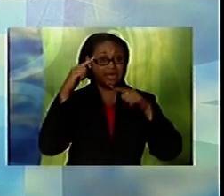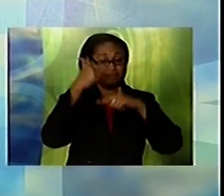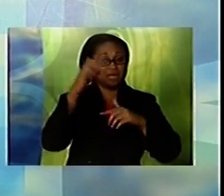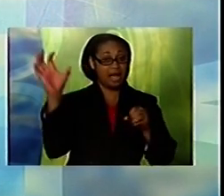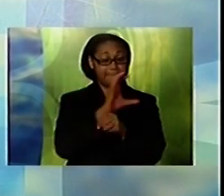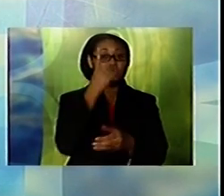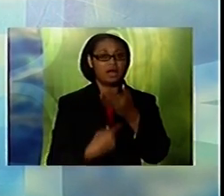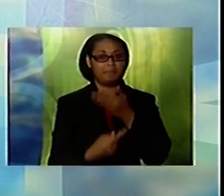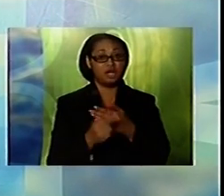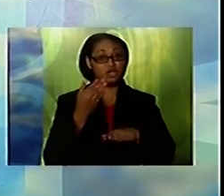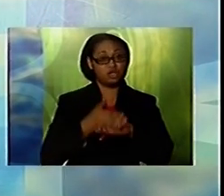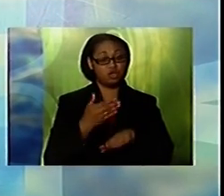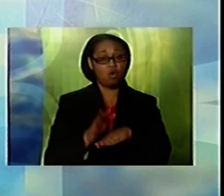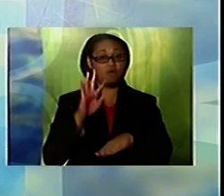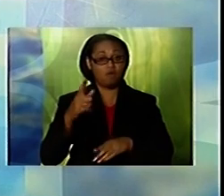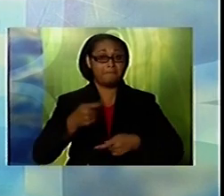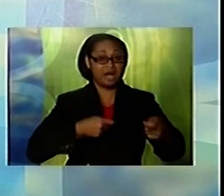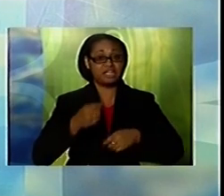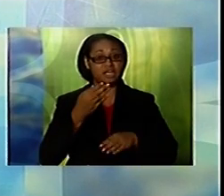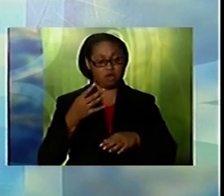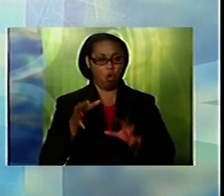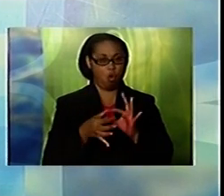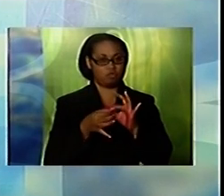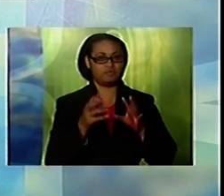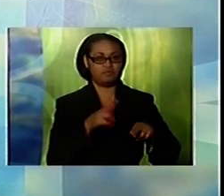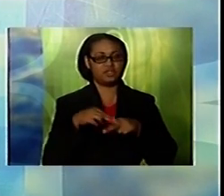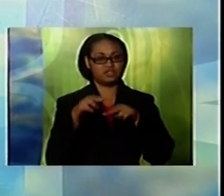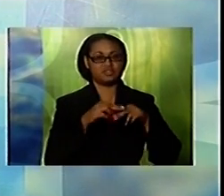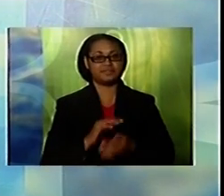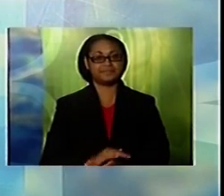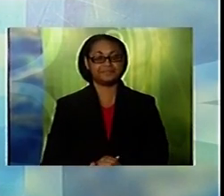has taken a different approach towards marketing locally made products.